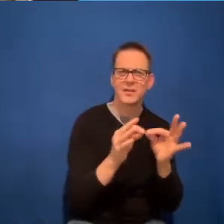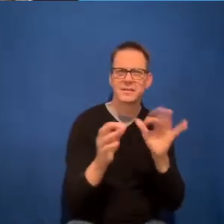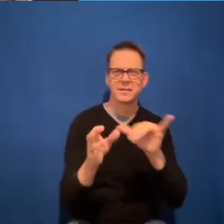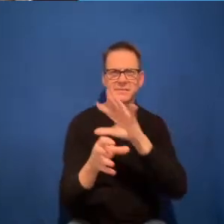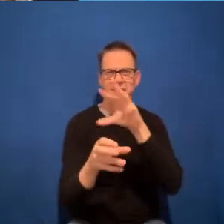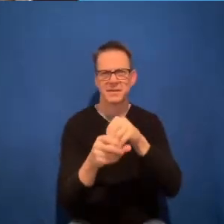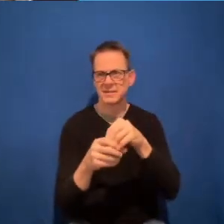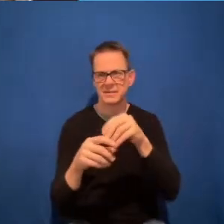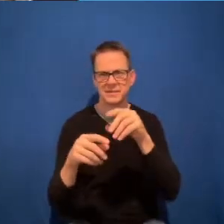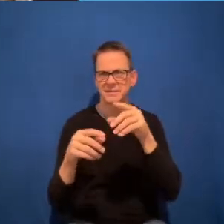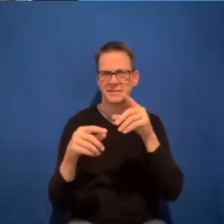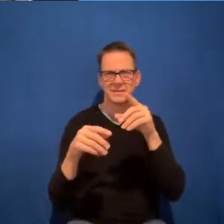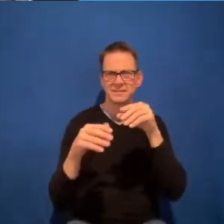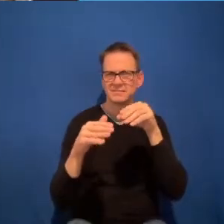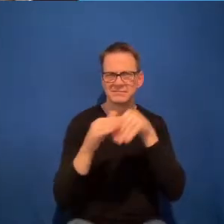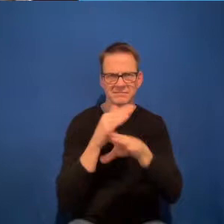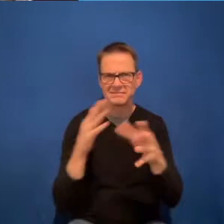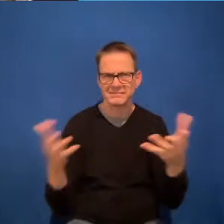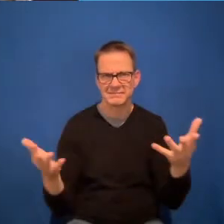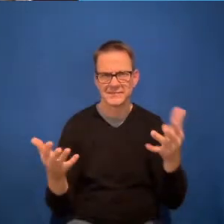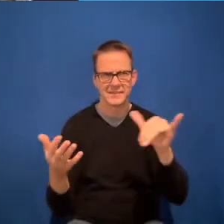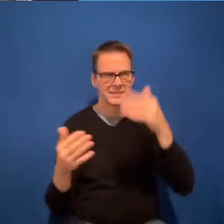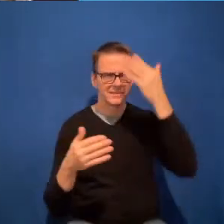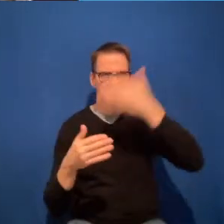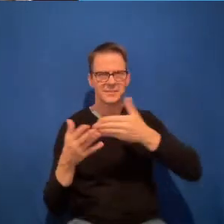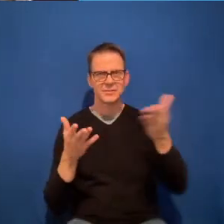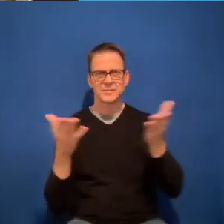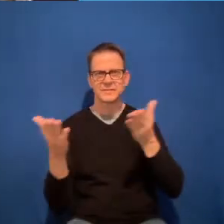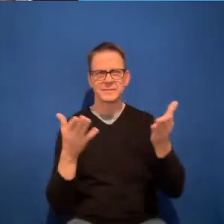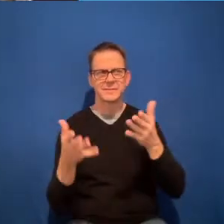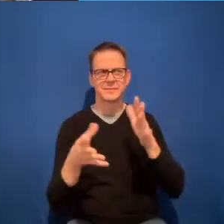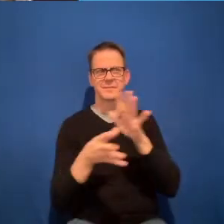to the front end services.